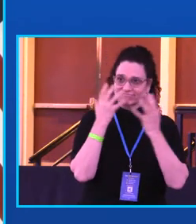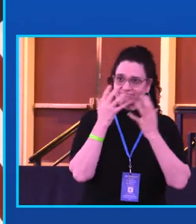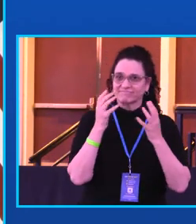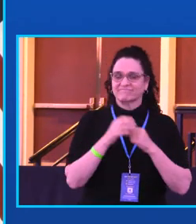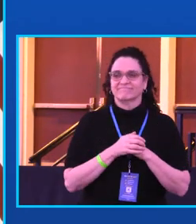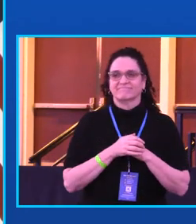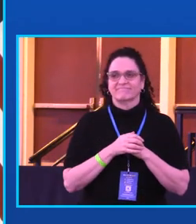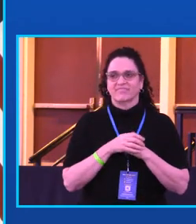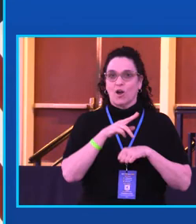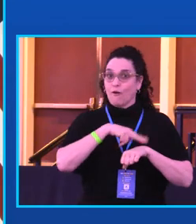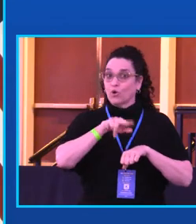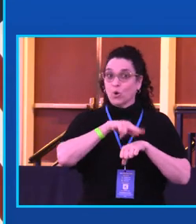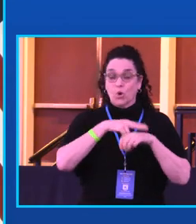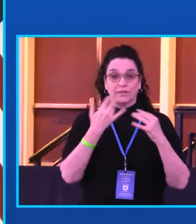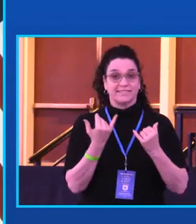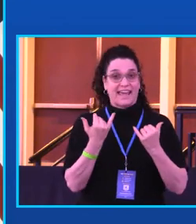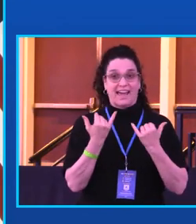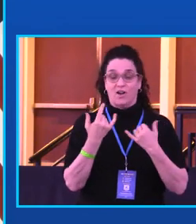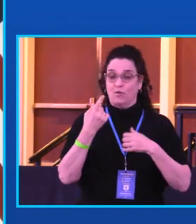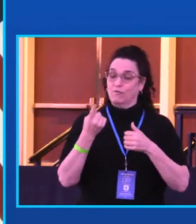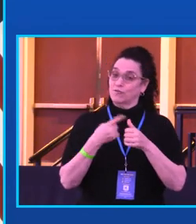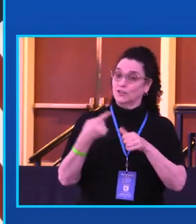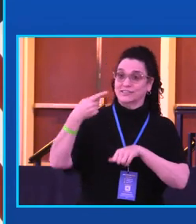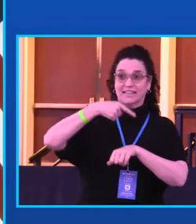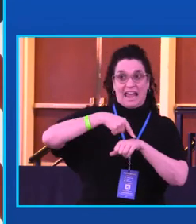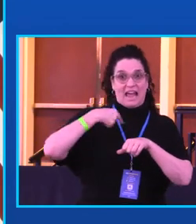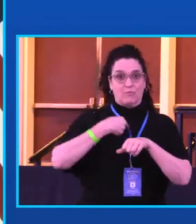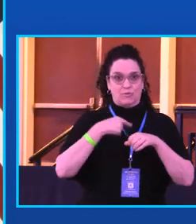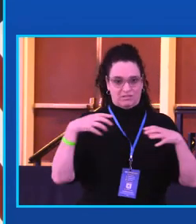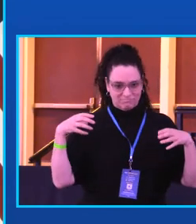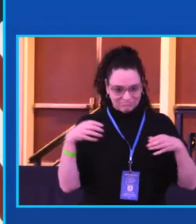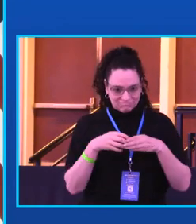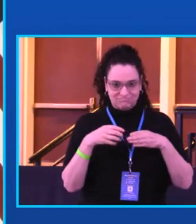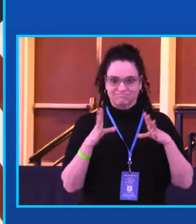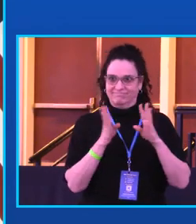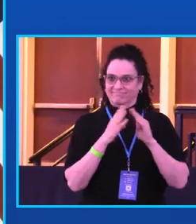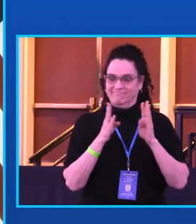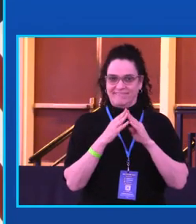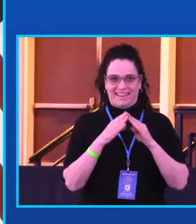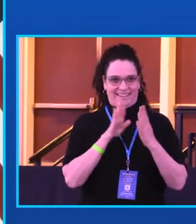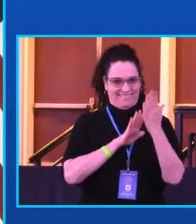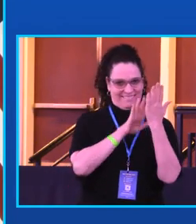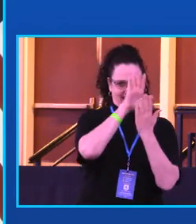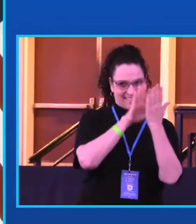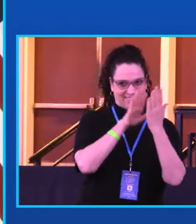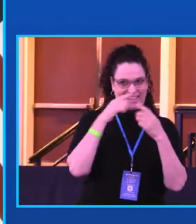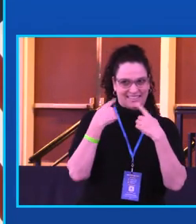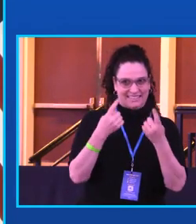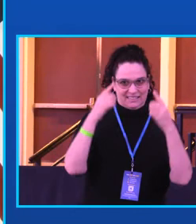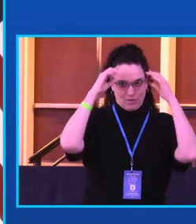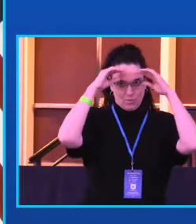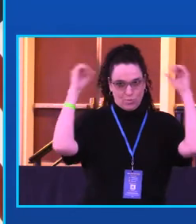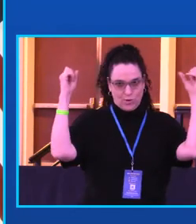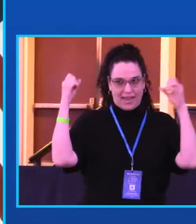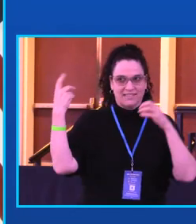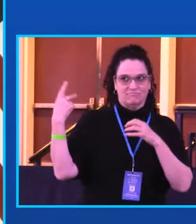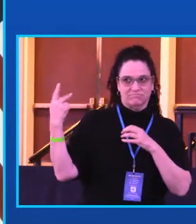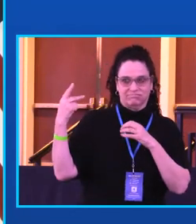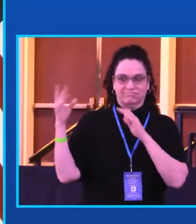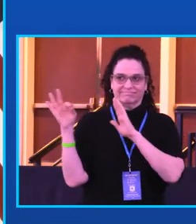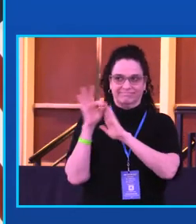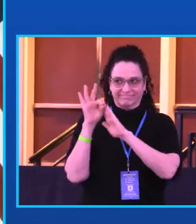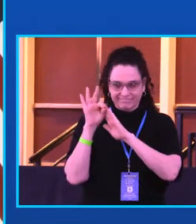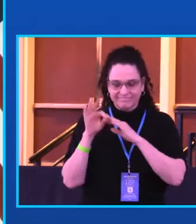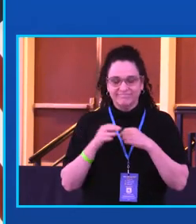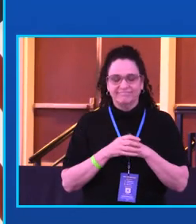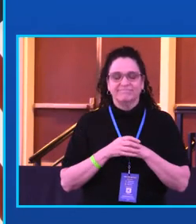This, of course, is the first time that we have been able to get together in person since the president and I were inaugurated. And I can just feel